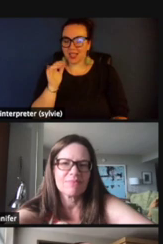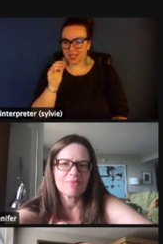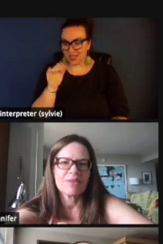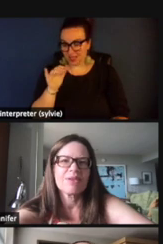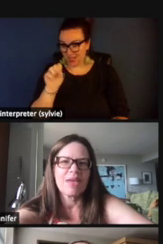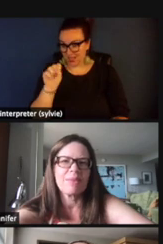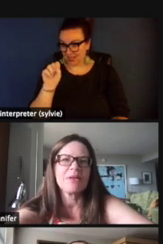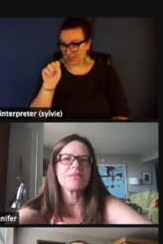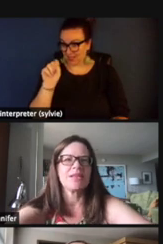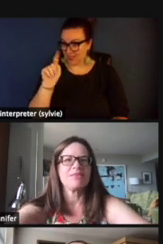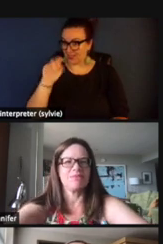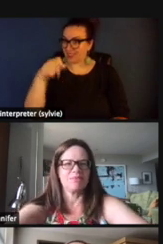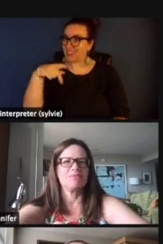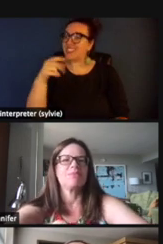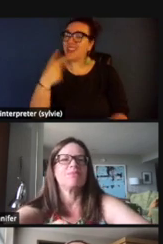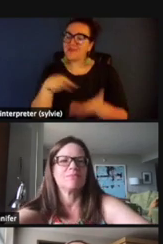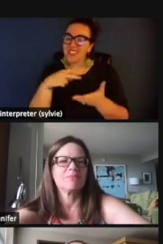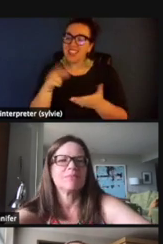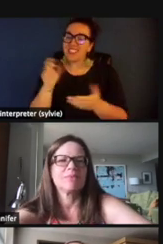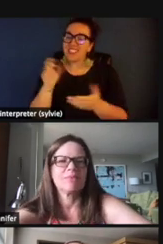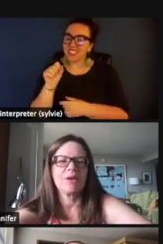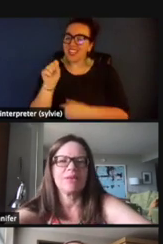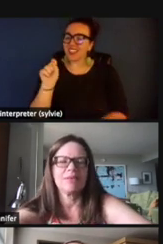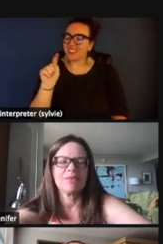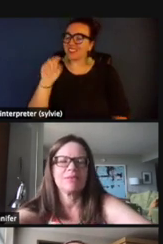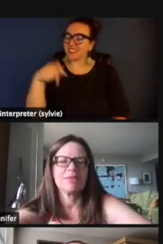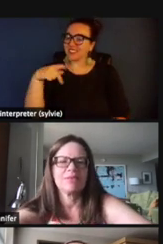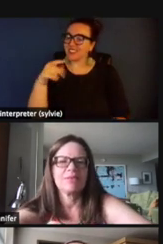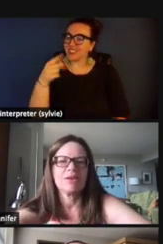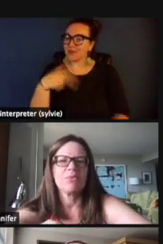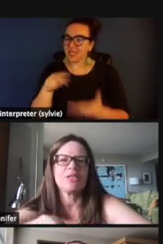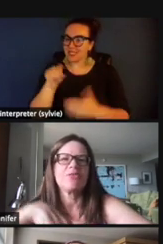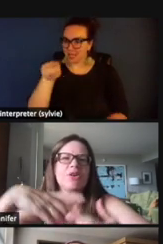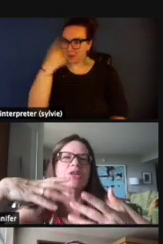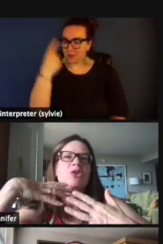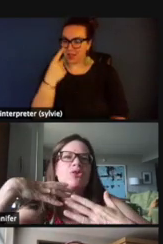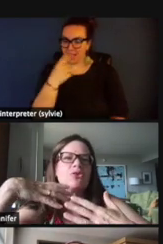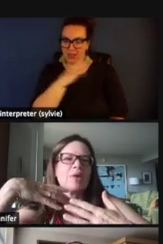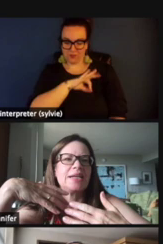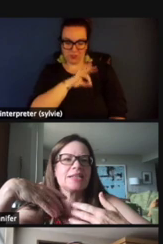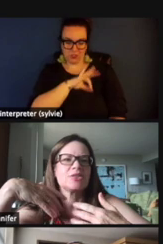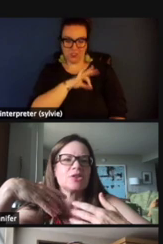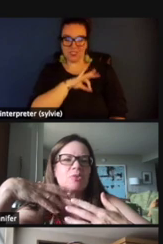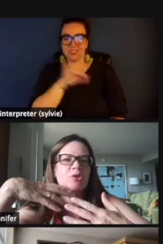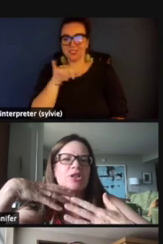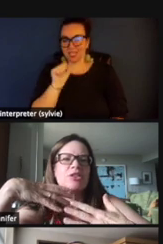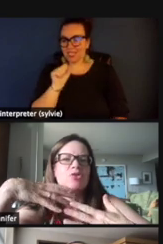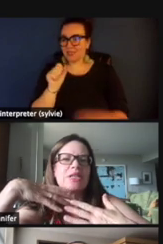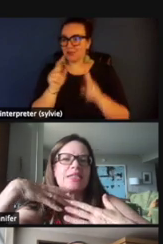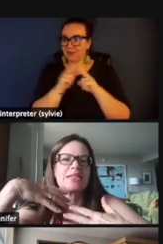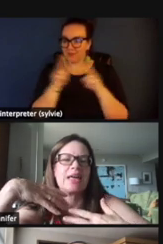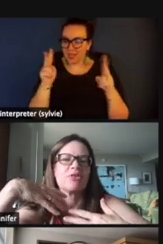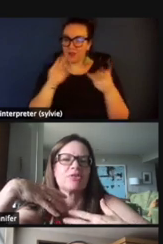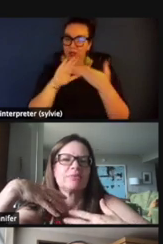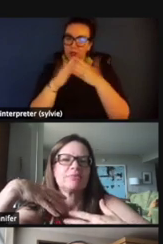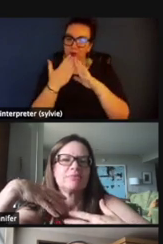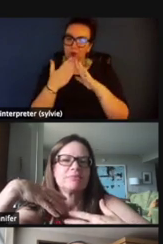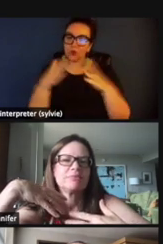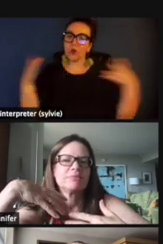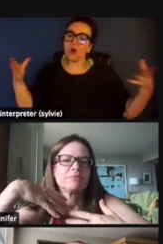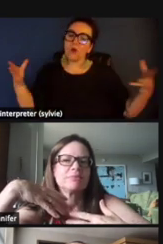dancing, right? Yeah. Step dancing, at college. Like right. Black fraternities do. Right, it's very communal, right? It's the community doing it together.